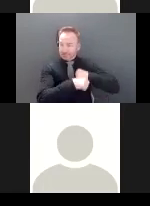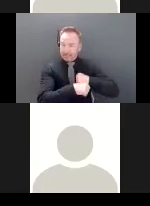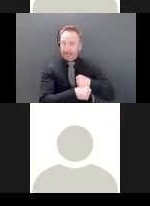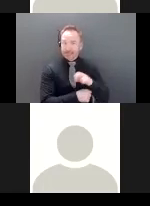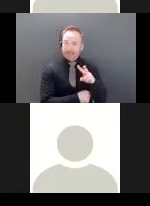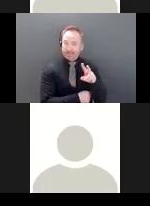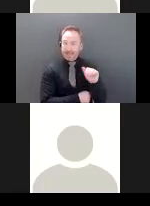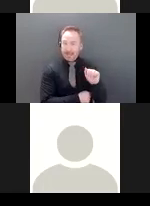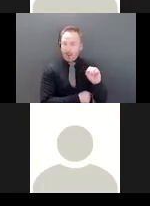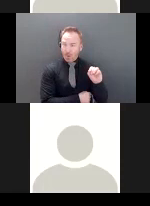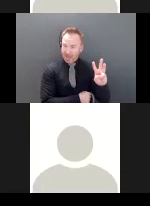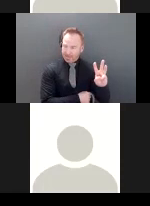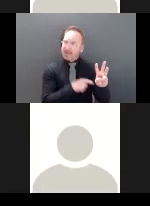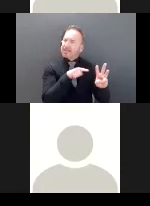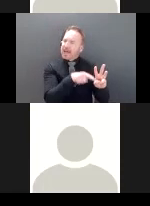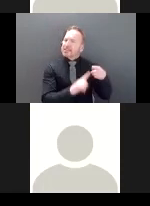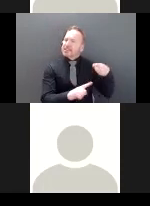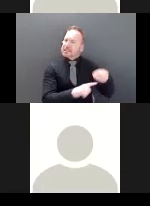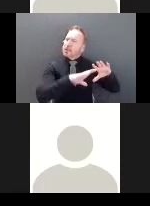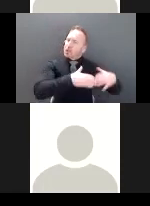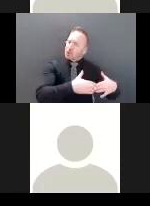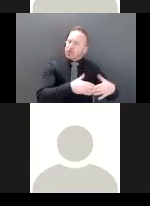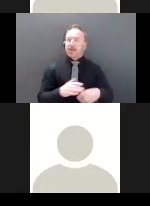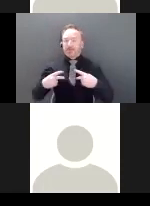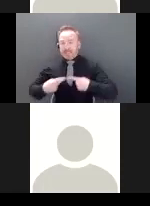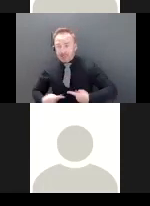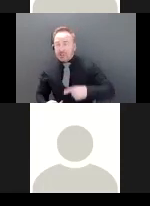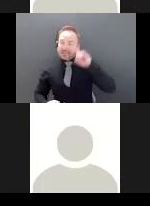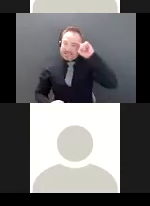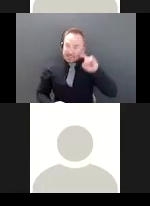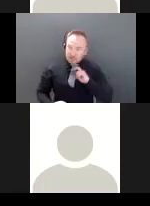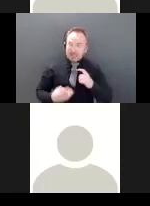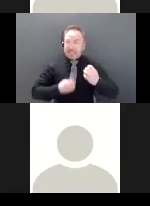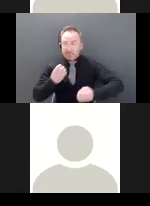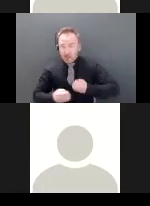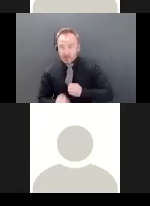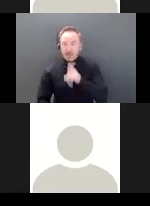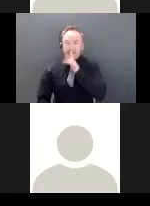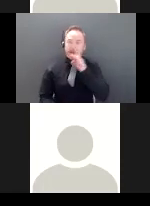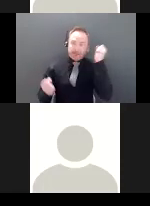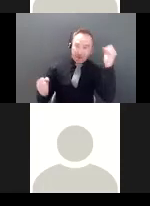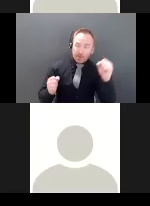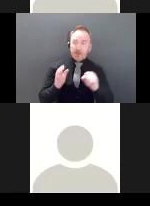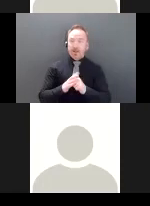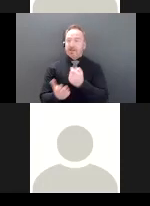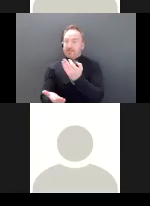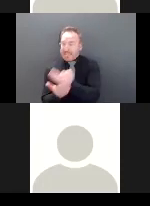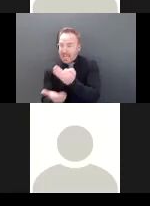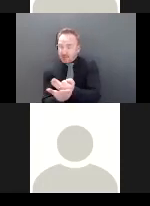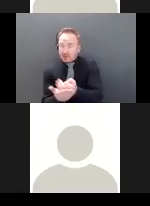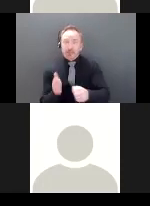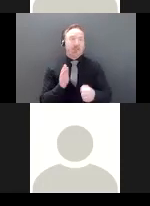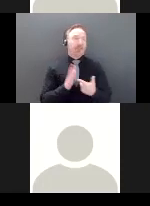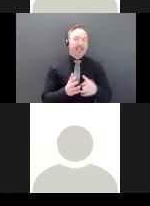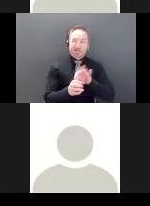So that might include physical abuse, sexual abuse, emotional and verbal abuse, financial abuse, spiritual abuse, neglect. It